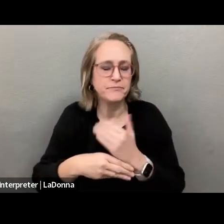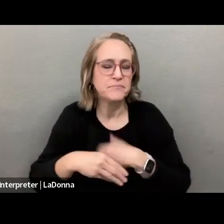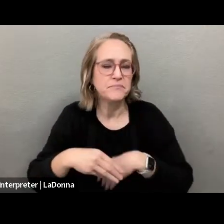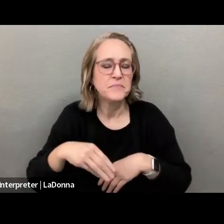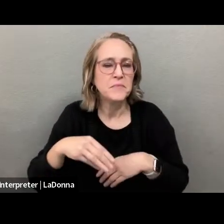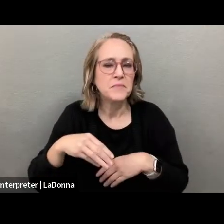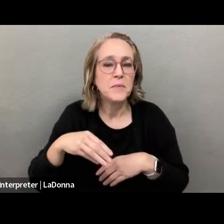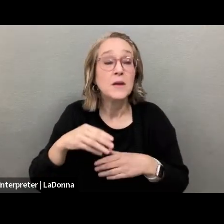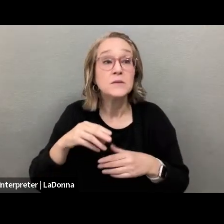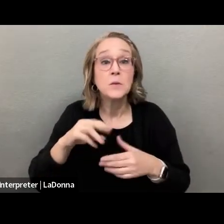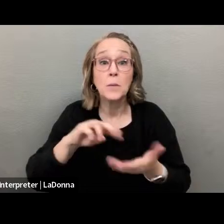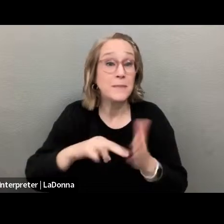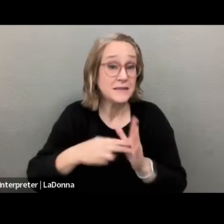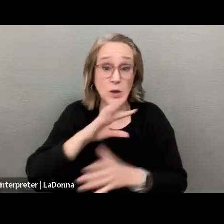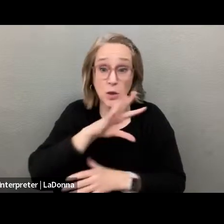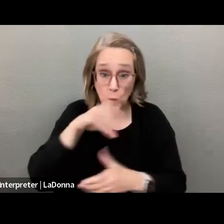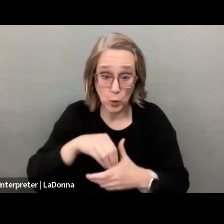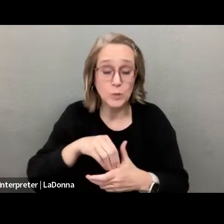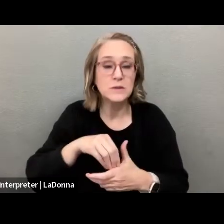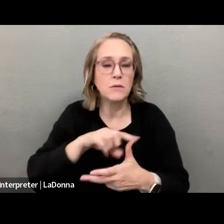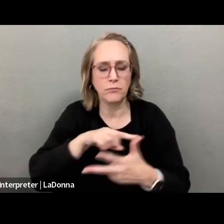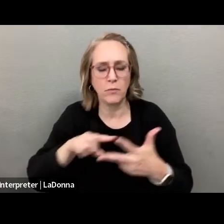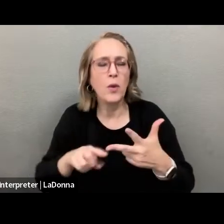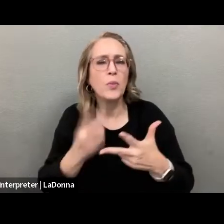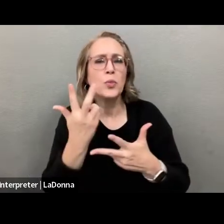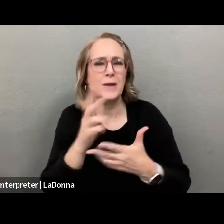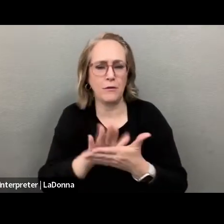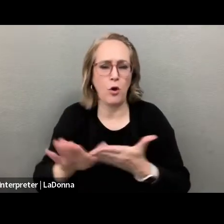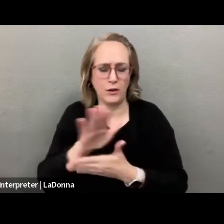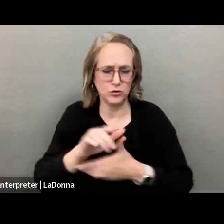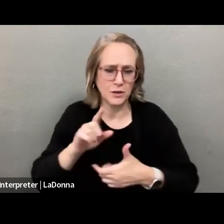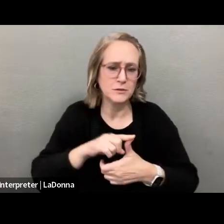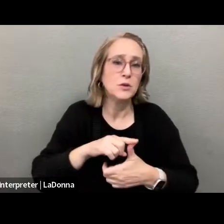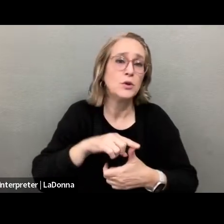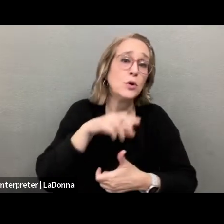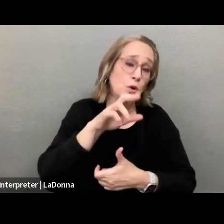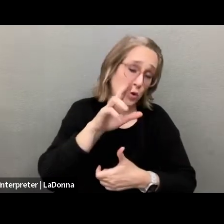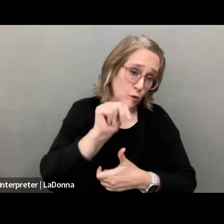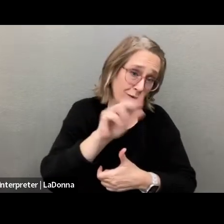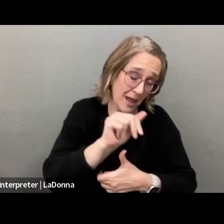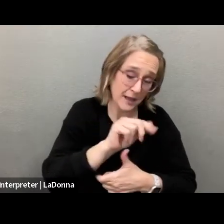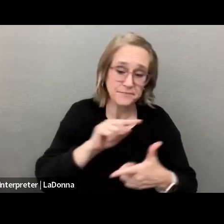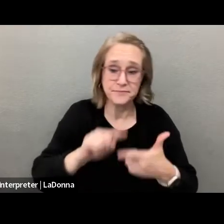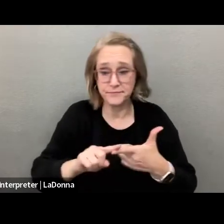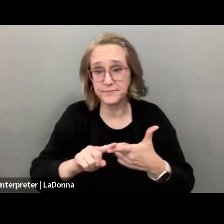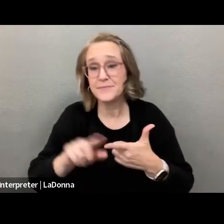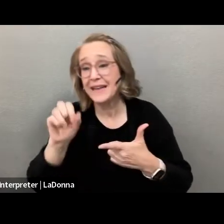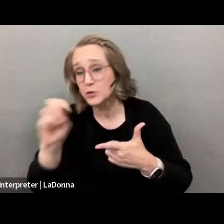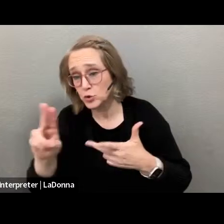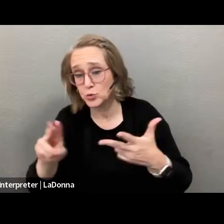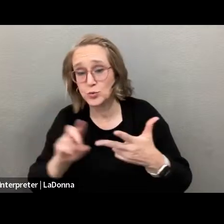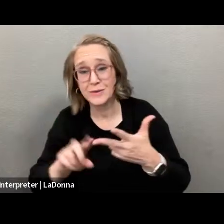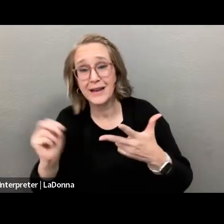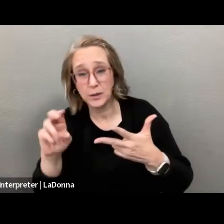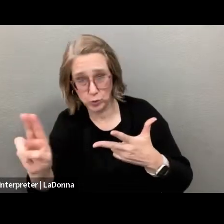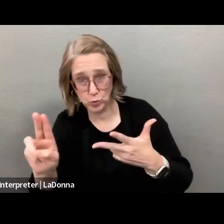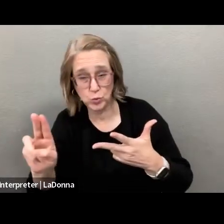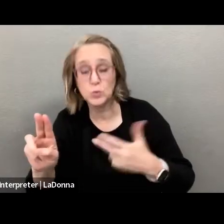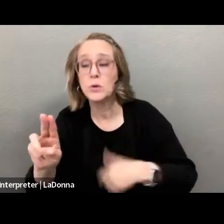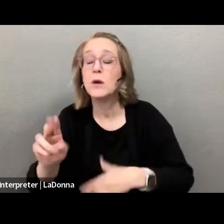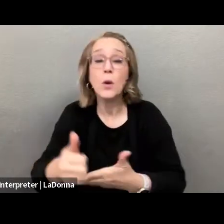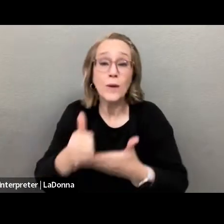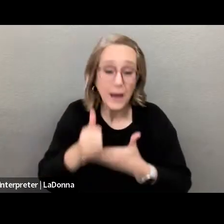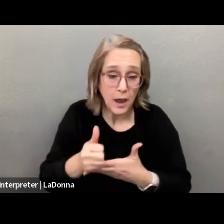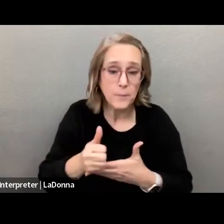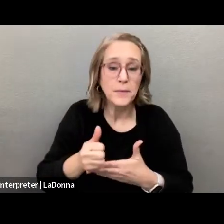in Flagstaff, and U of A down in Tucson. We assist low-income adults with obtaining hearing